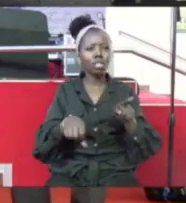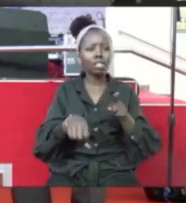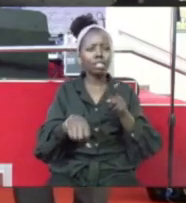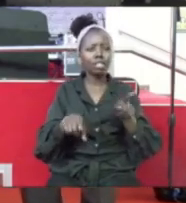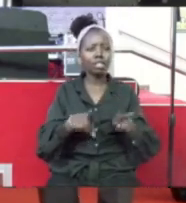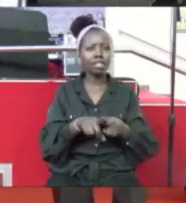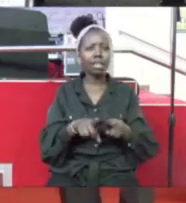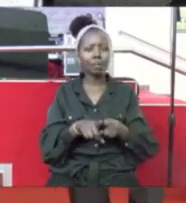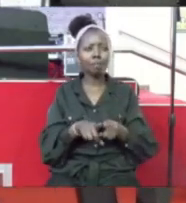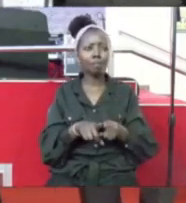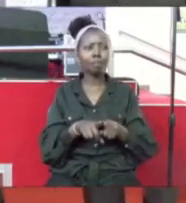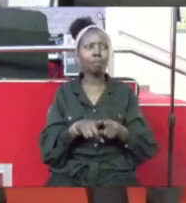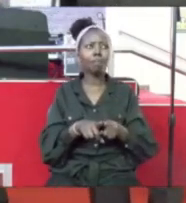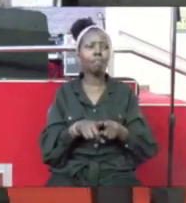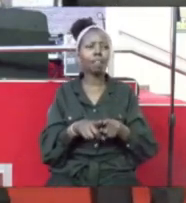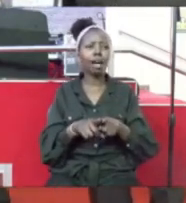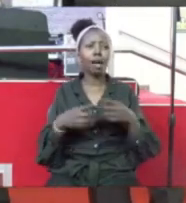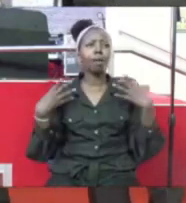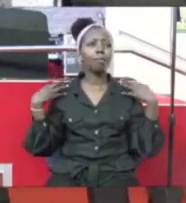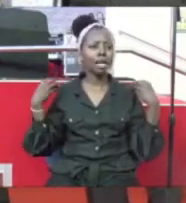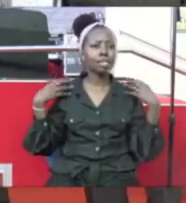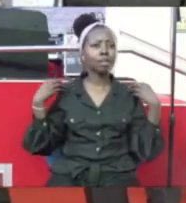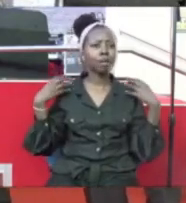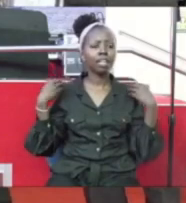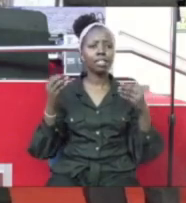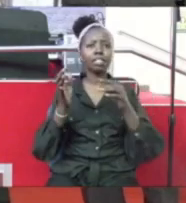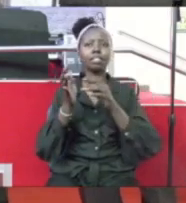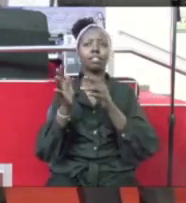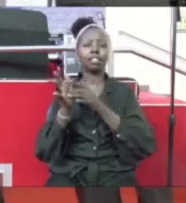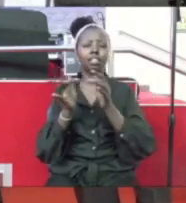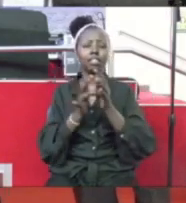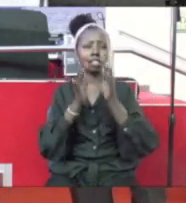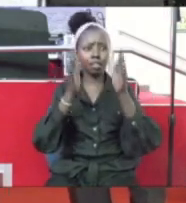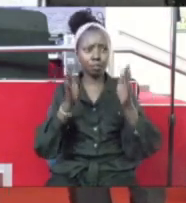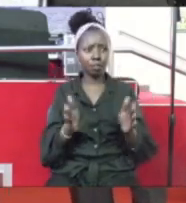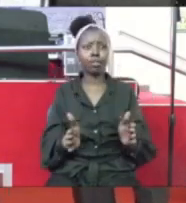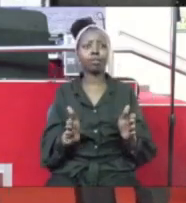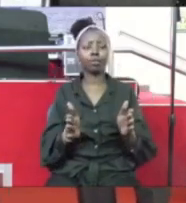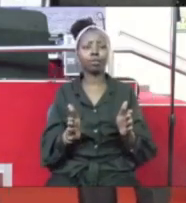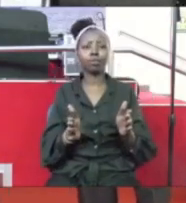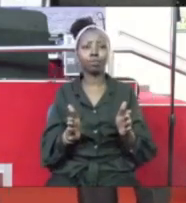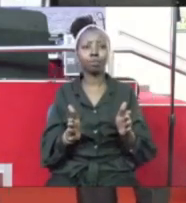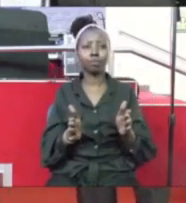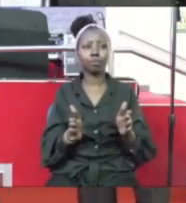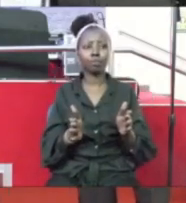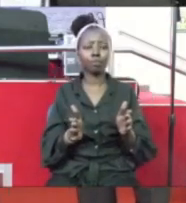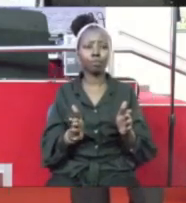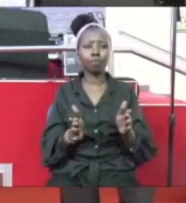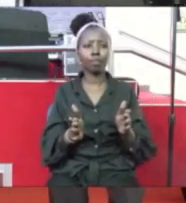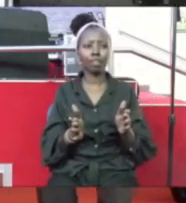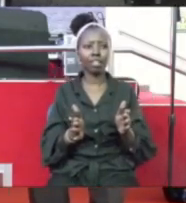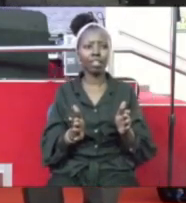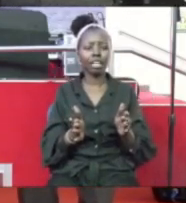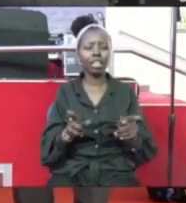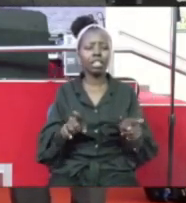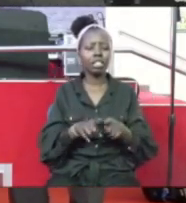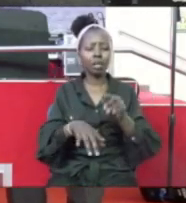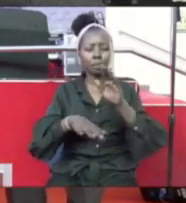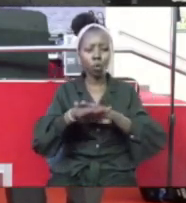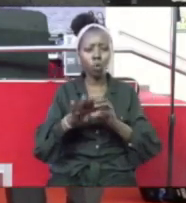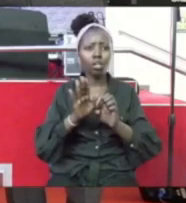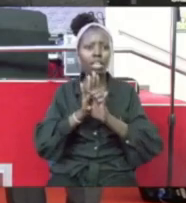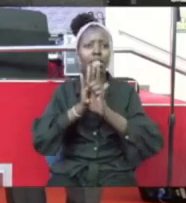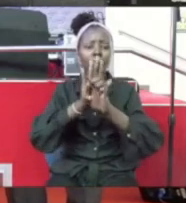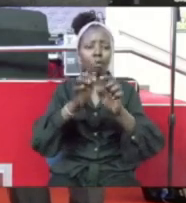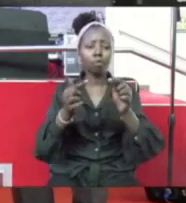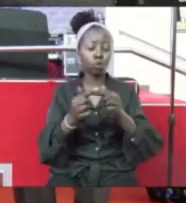Na hivyo lazima tunuie kukua wa Kristo ambao ni watendaji. We need to be a good example to our children and